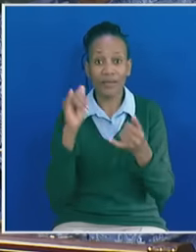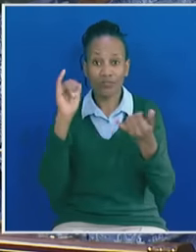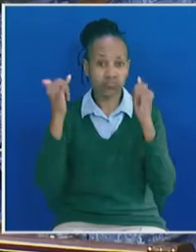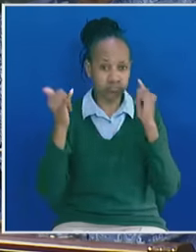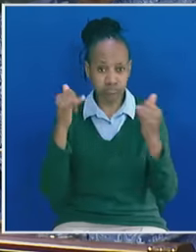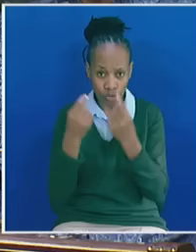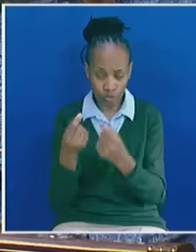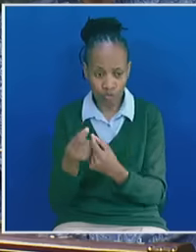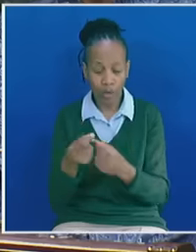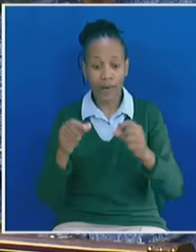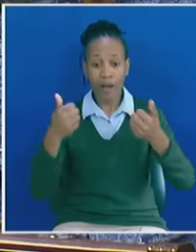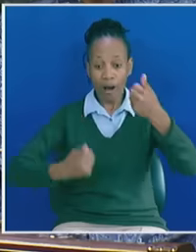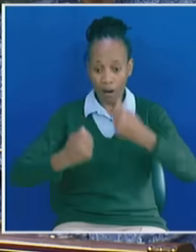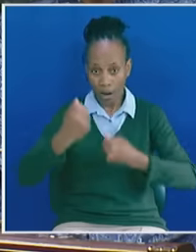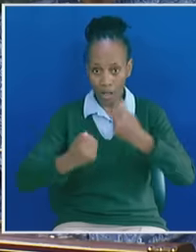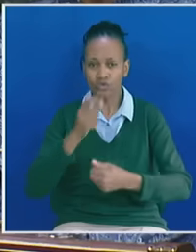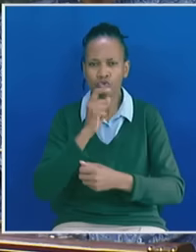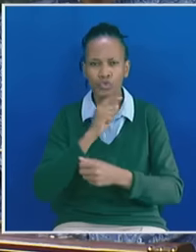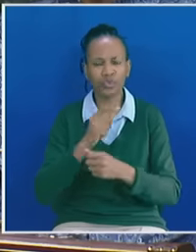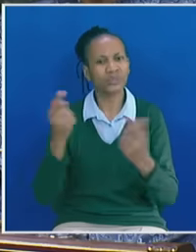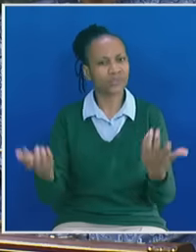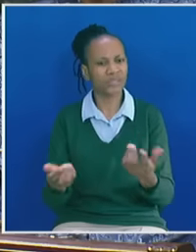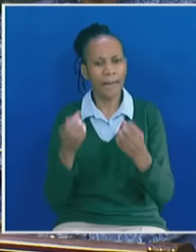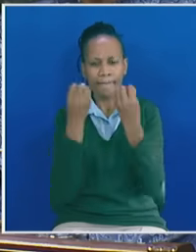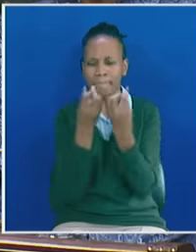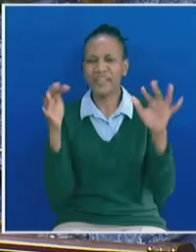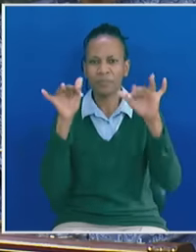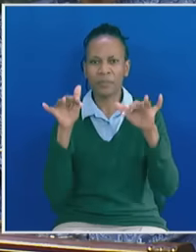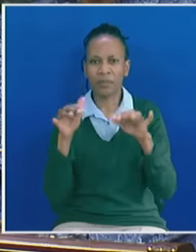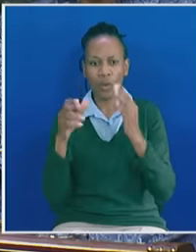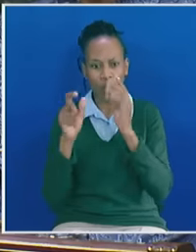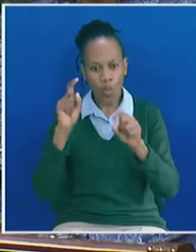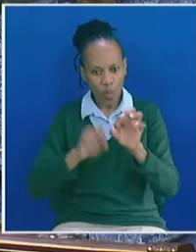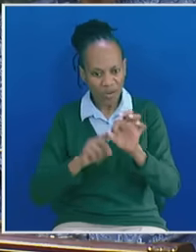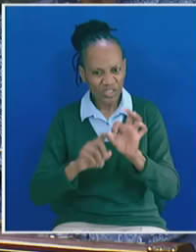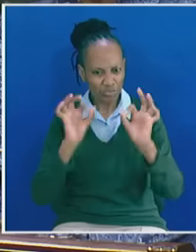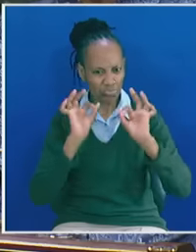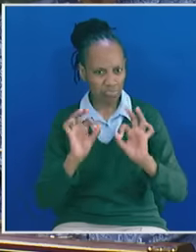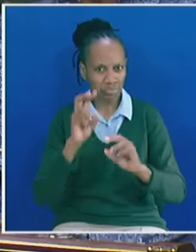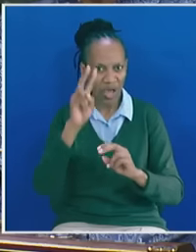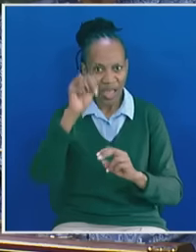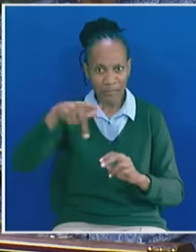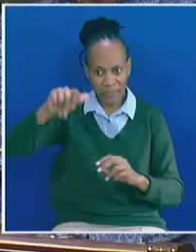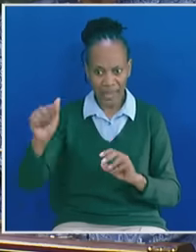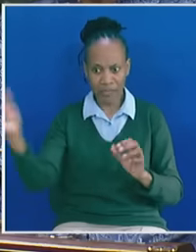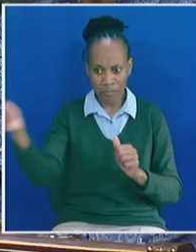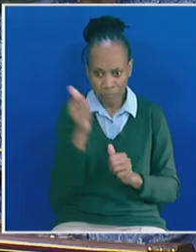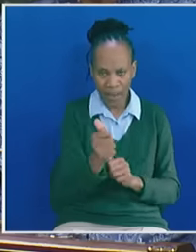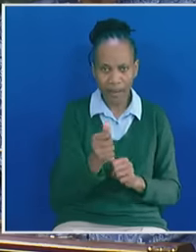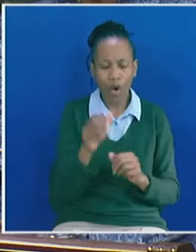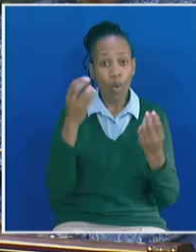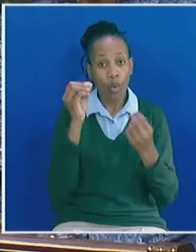or some unfit people being appointed as head of national prosecuting authorities, or the